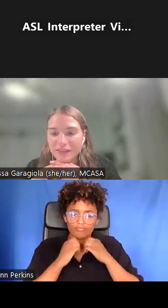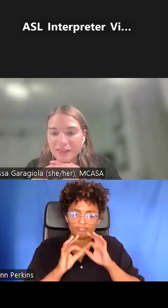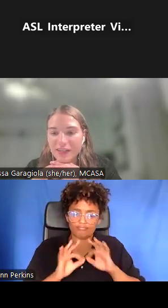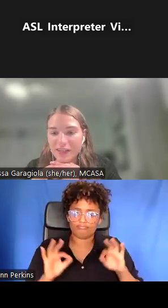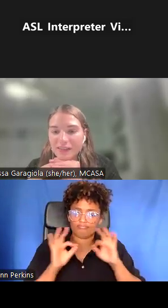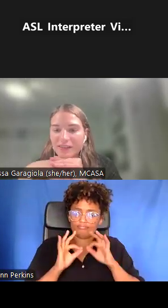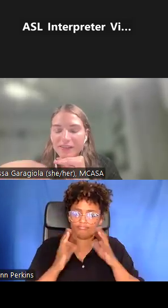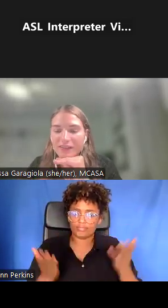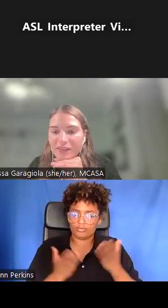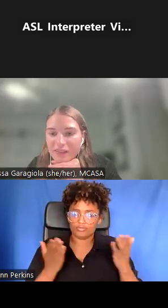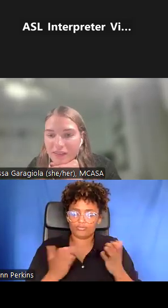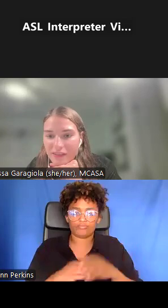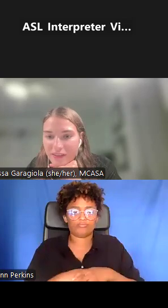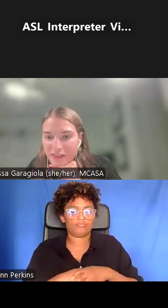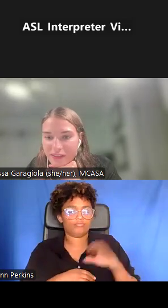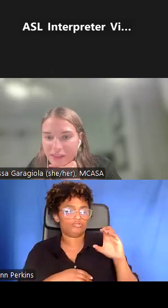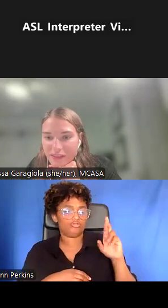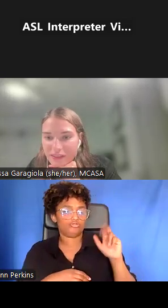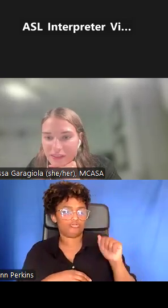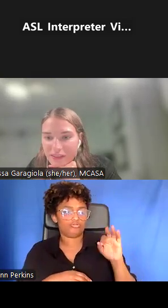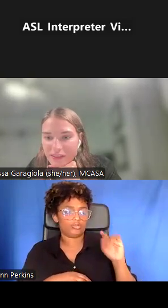Crafting. Yeah.